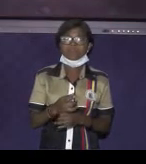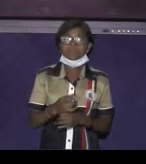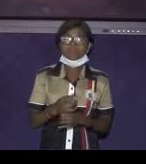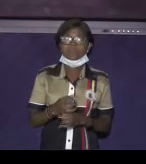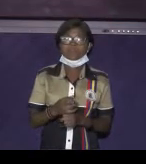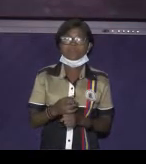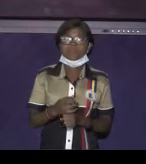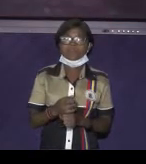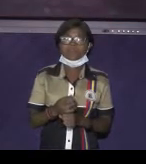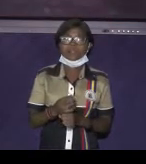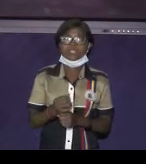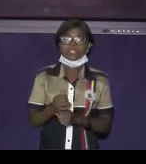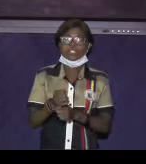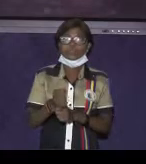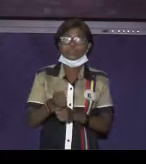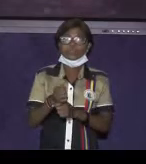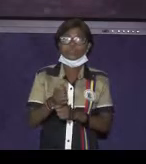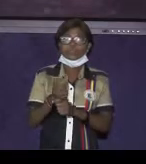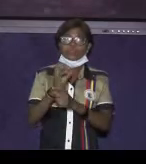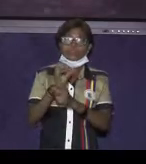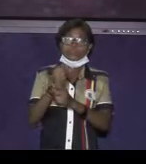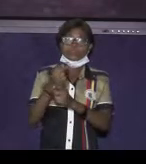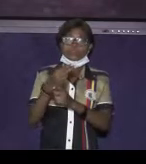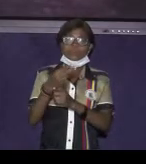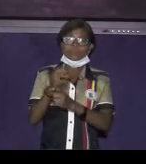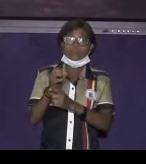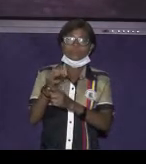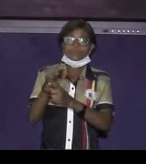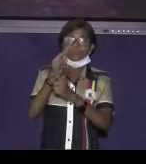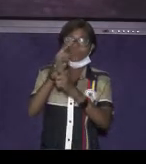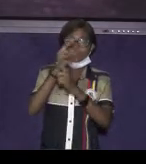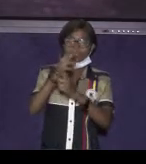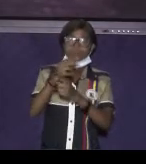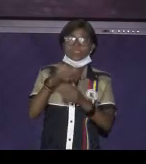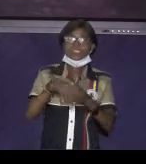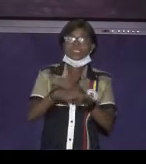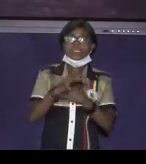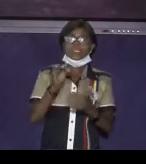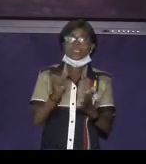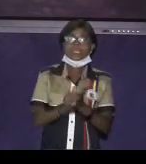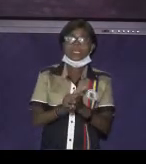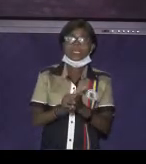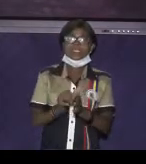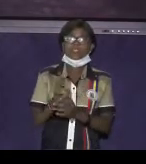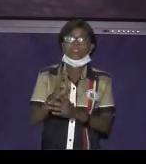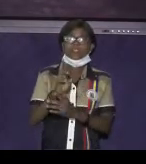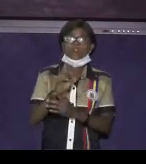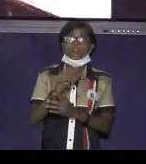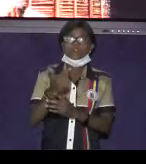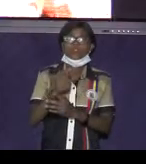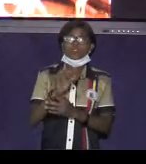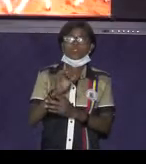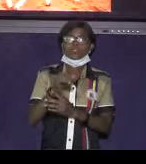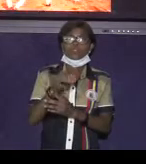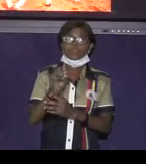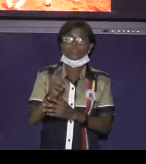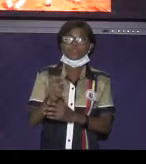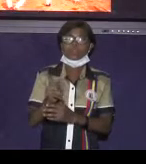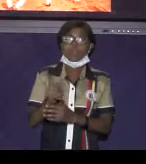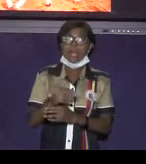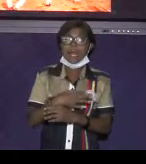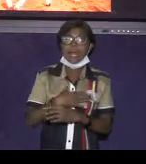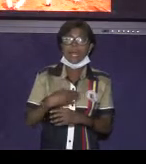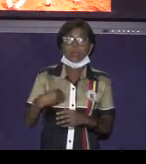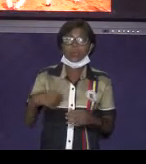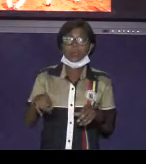we have them sheep. We have sheep in that region. So, and